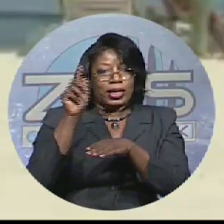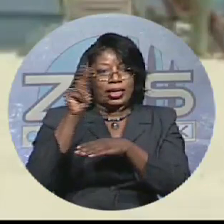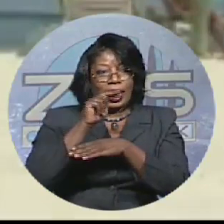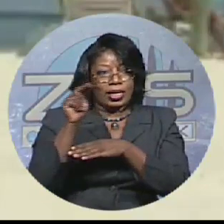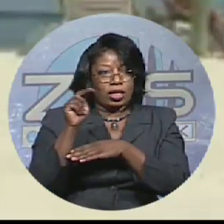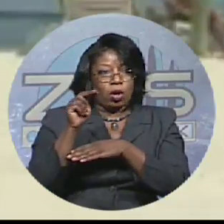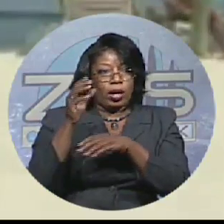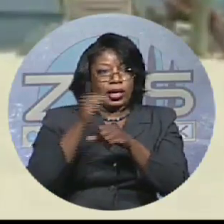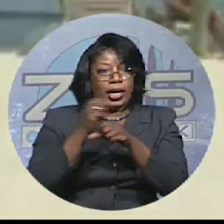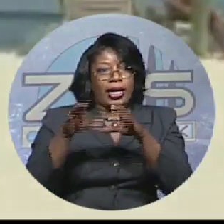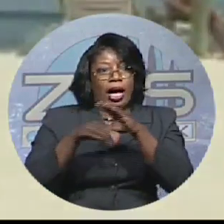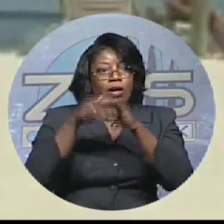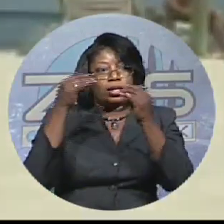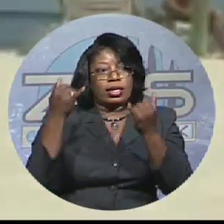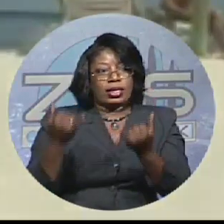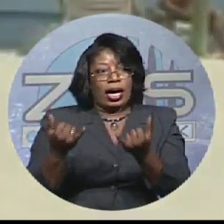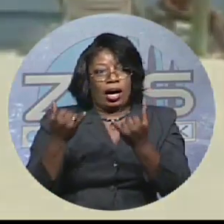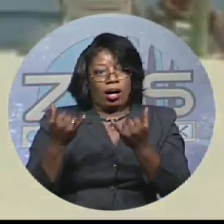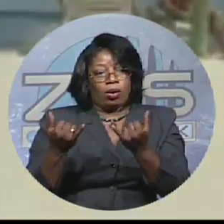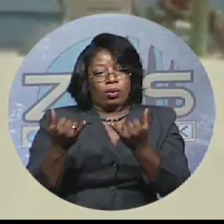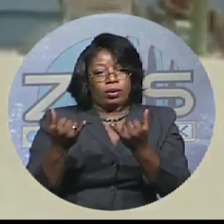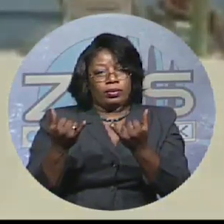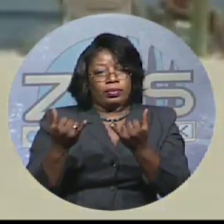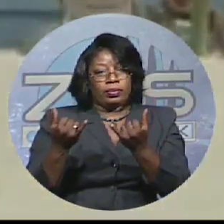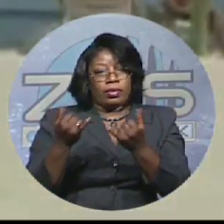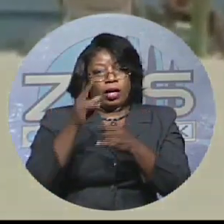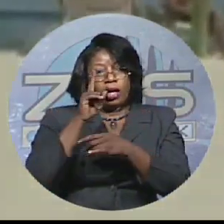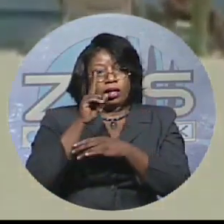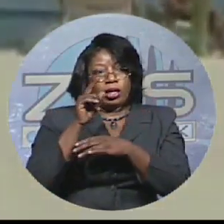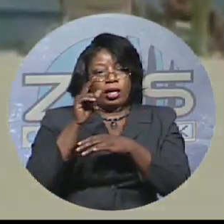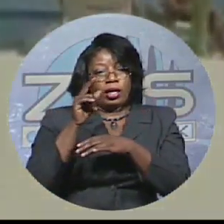www.nassaubahamas, get out now, and the contact